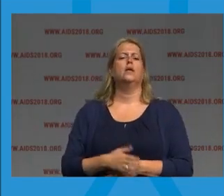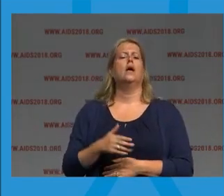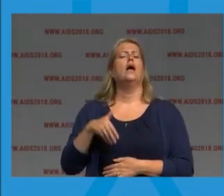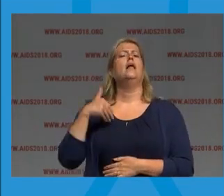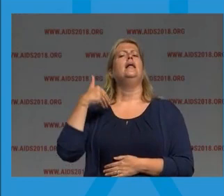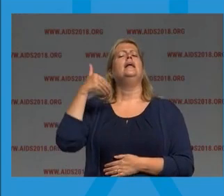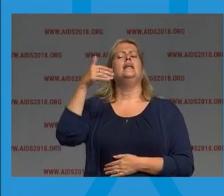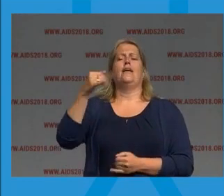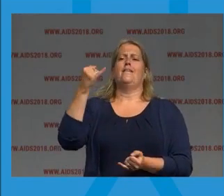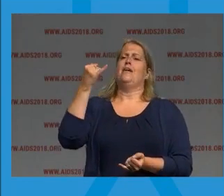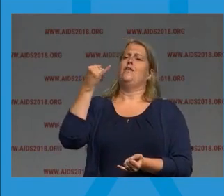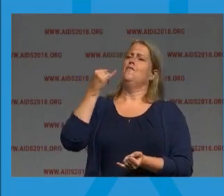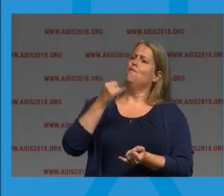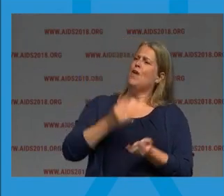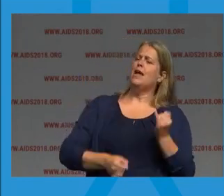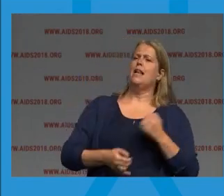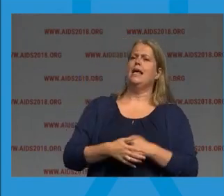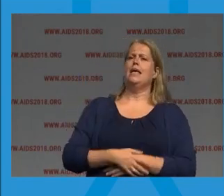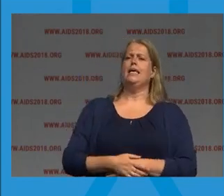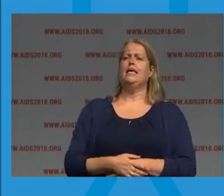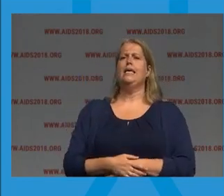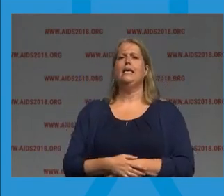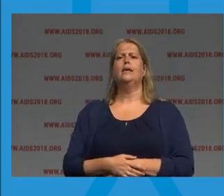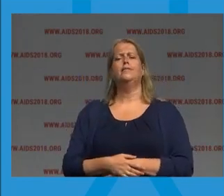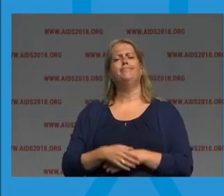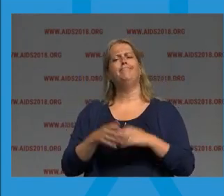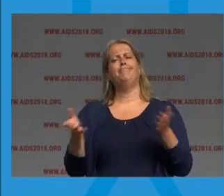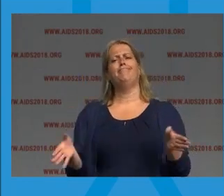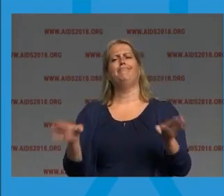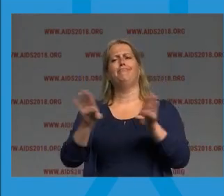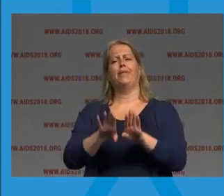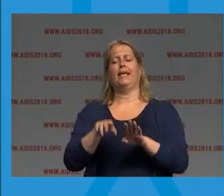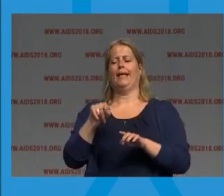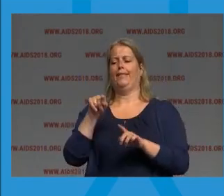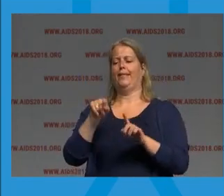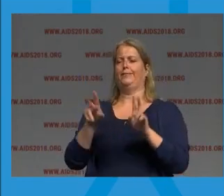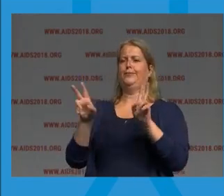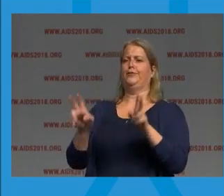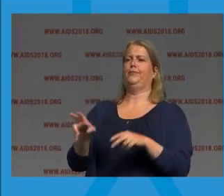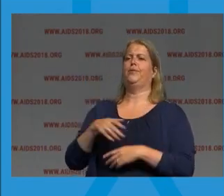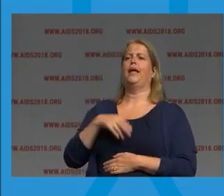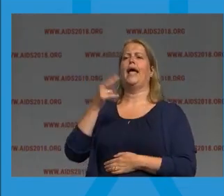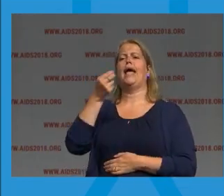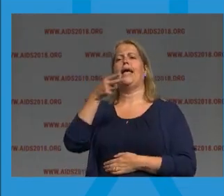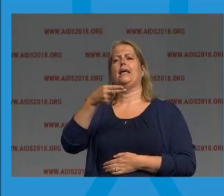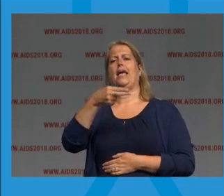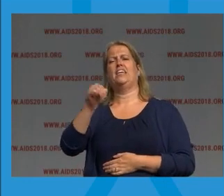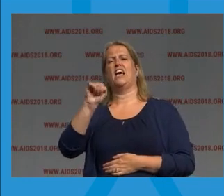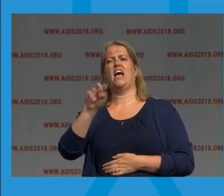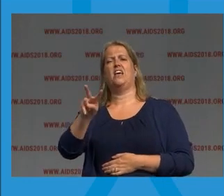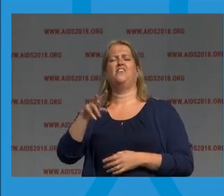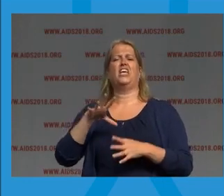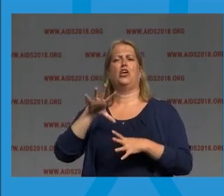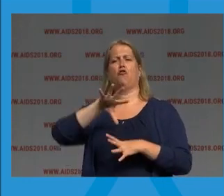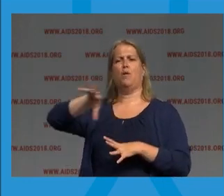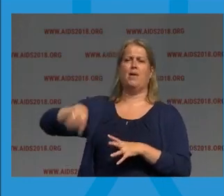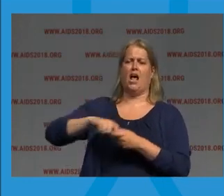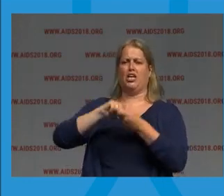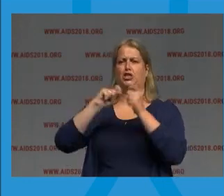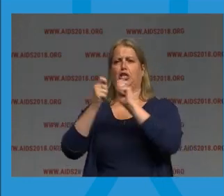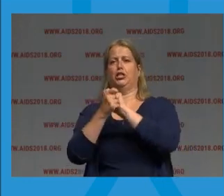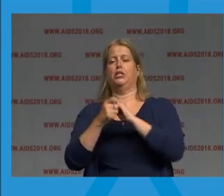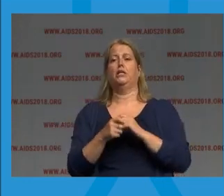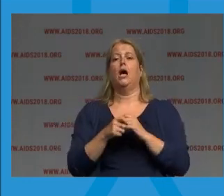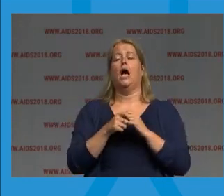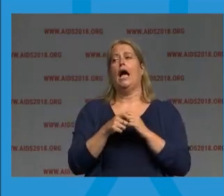bed, this thorn that we call HIV criminalization. I trust that you will be persuaded